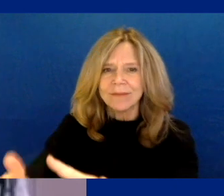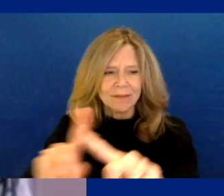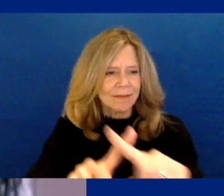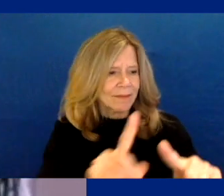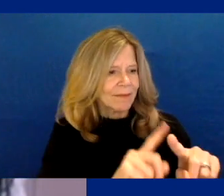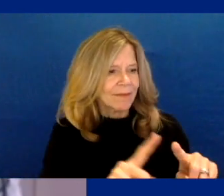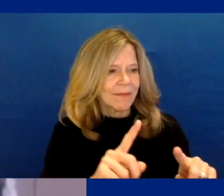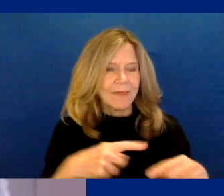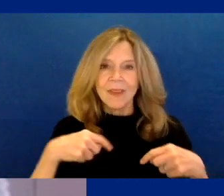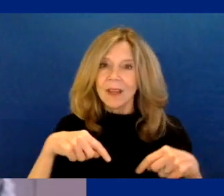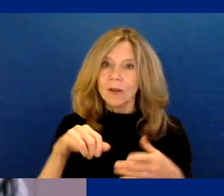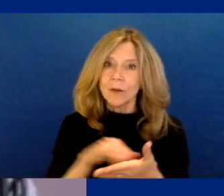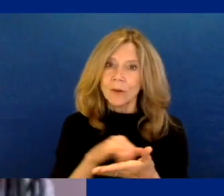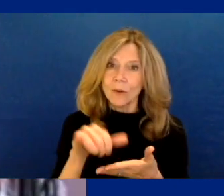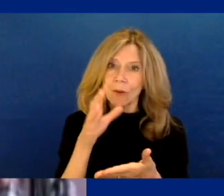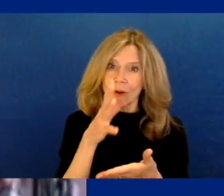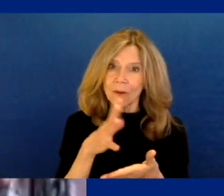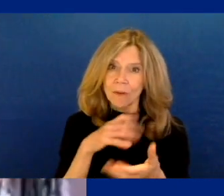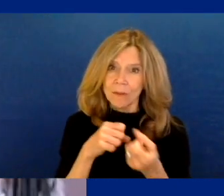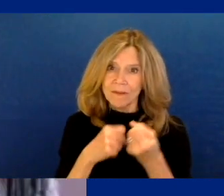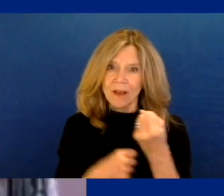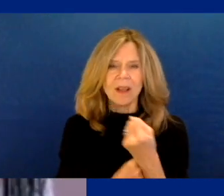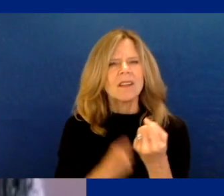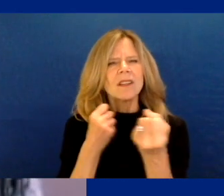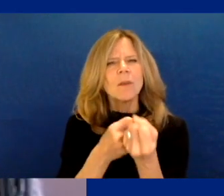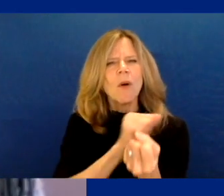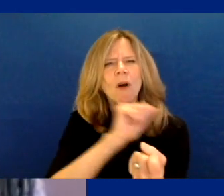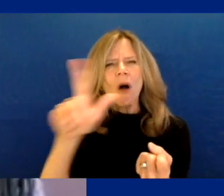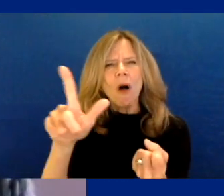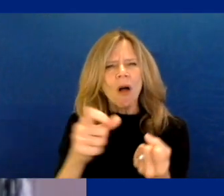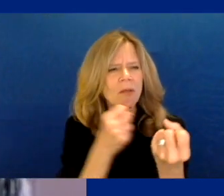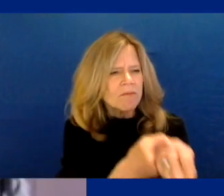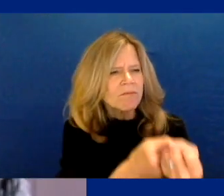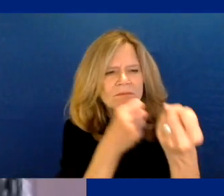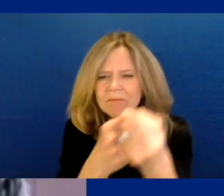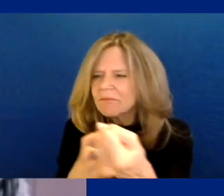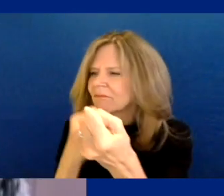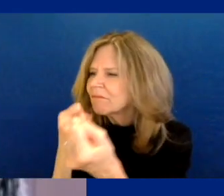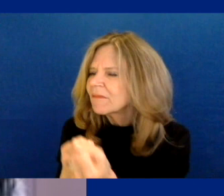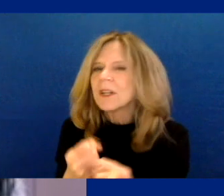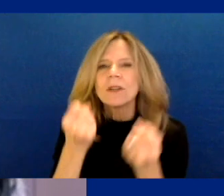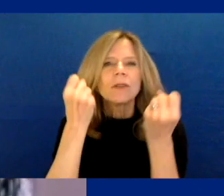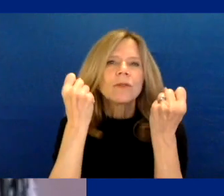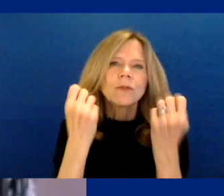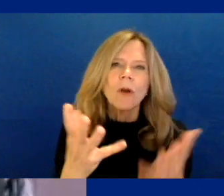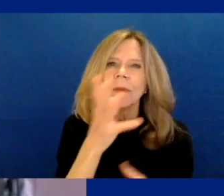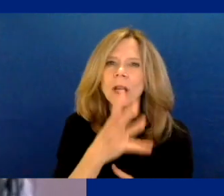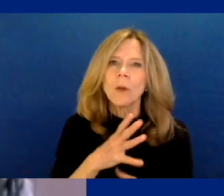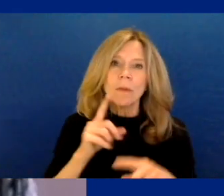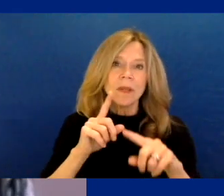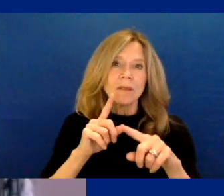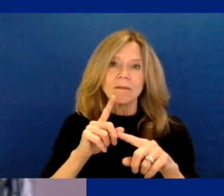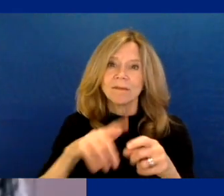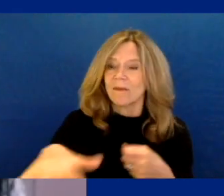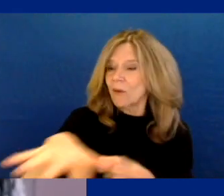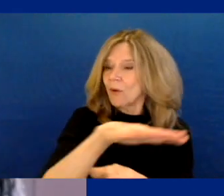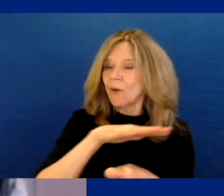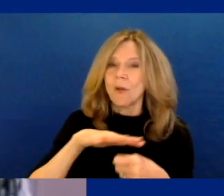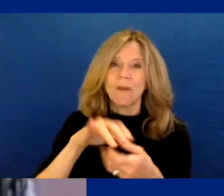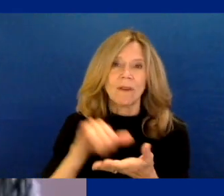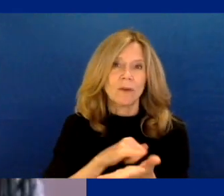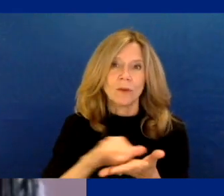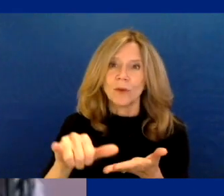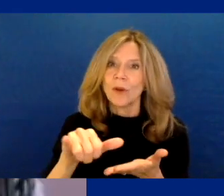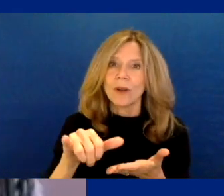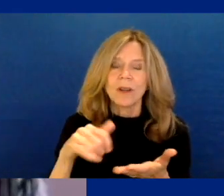are as a foundation supporting the work of so many women and girls, many, of course, that